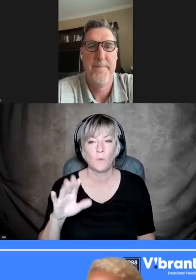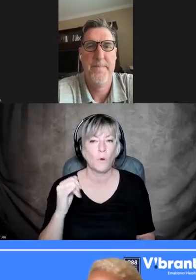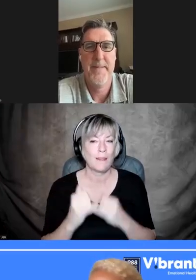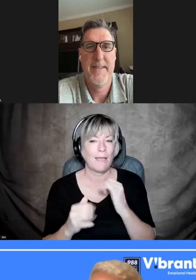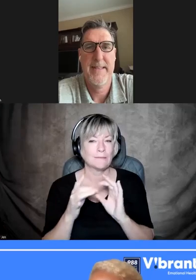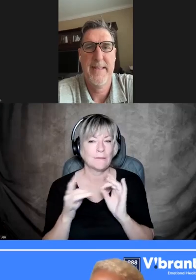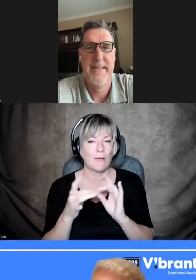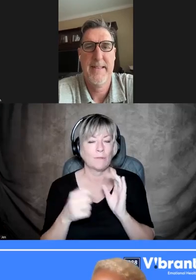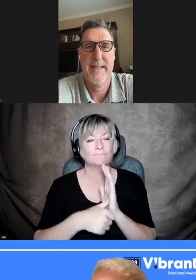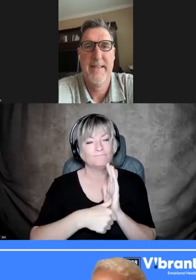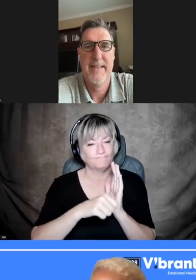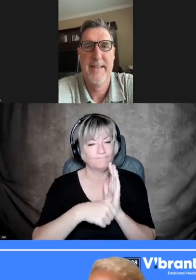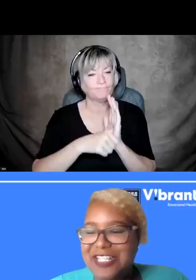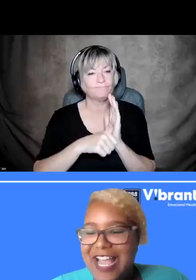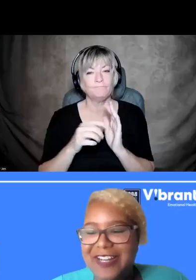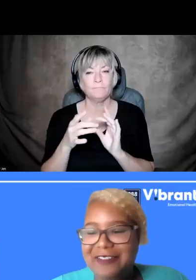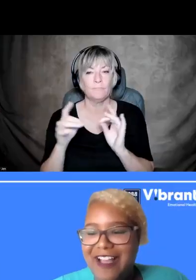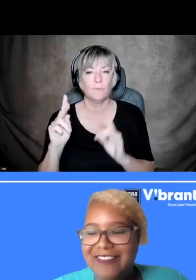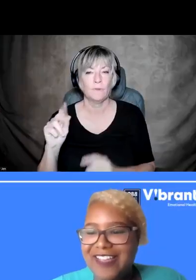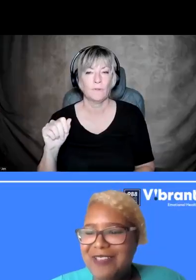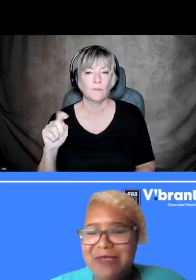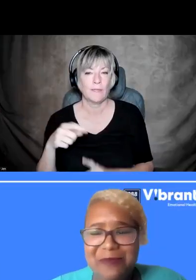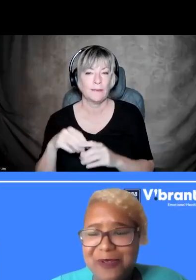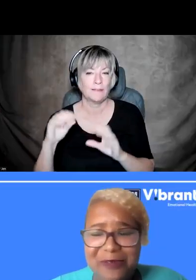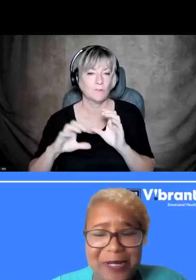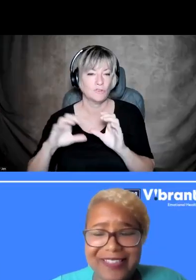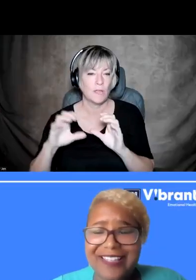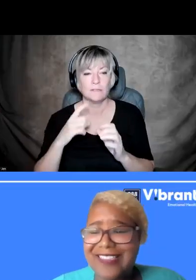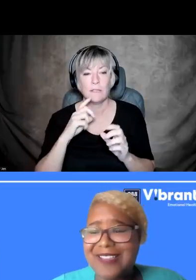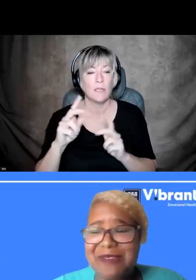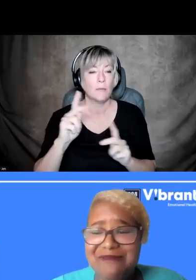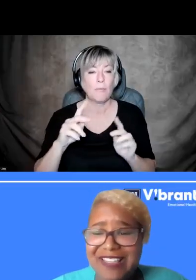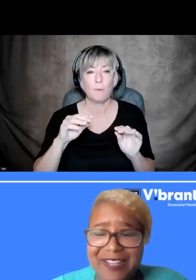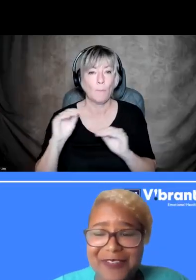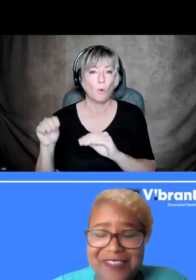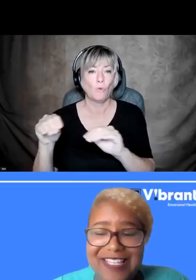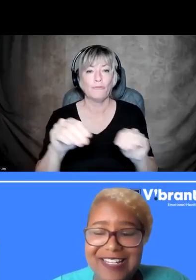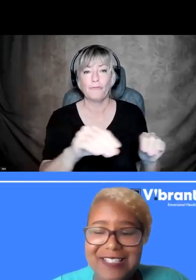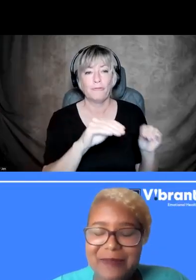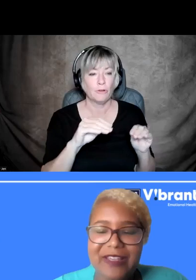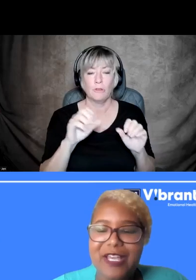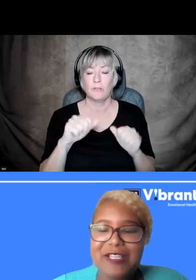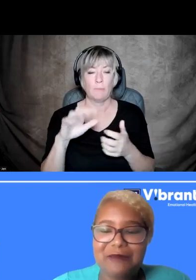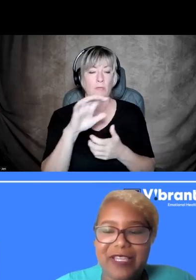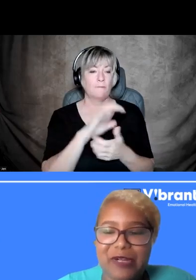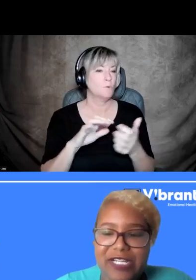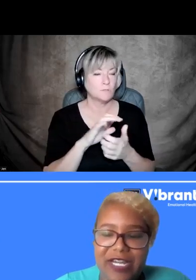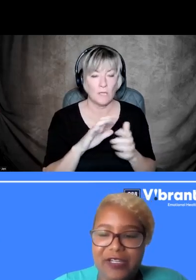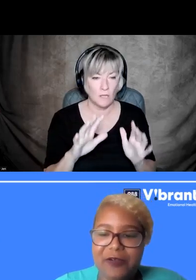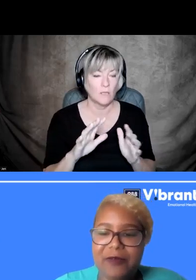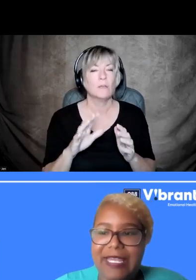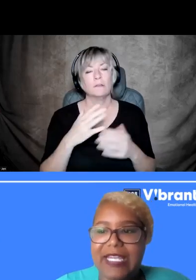there highlighted a comment from Kate in the chat around people move frequently. This can be really confusing than it needs to be. So